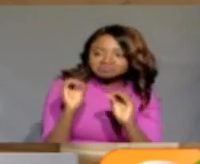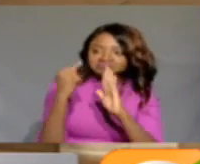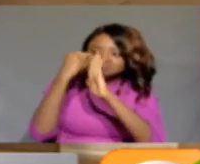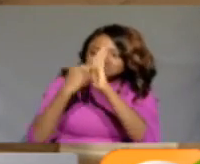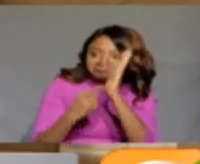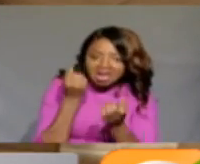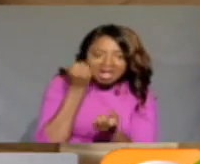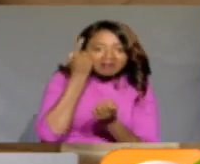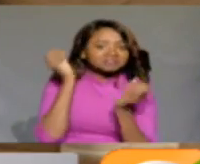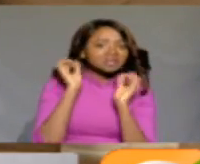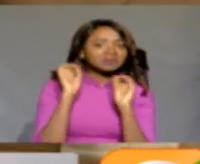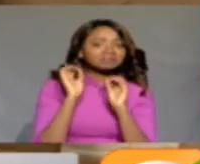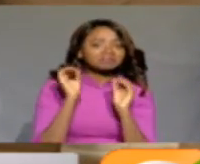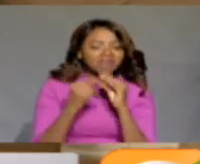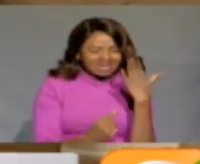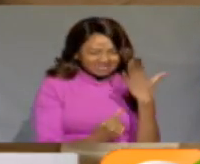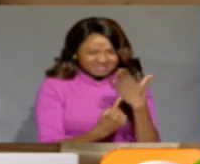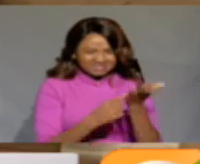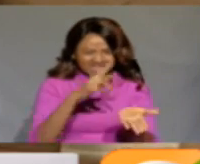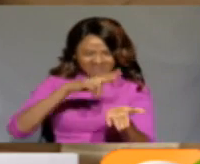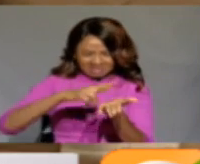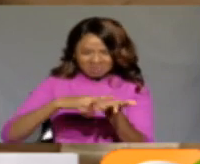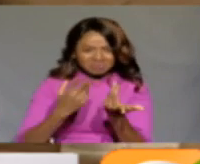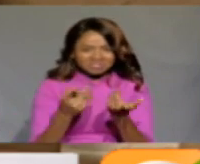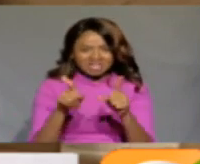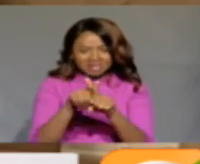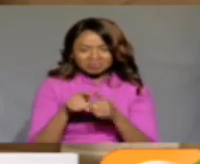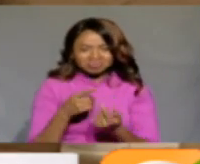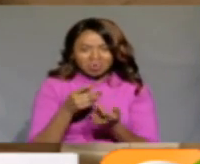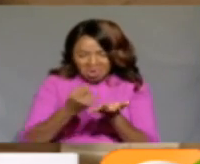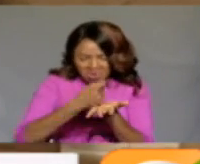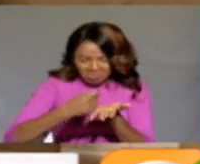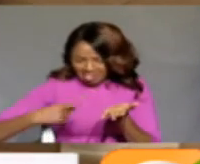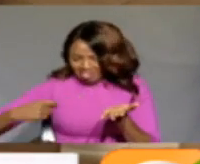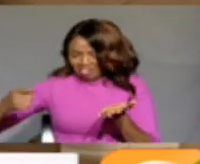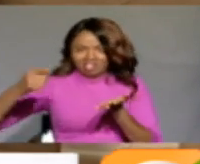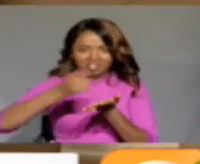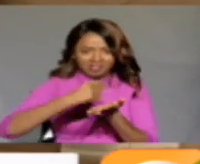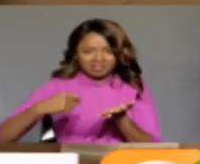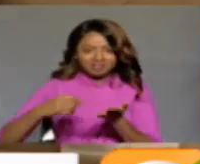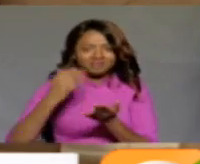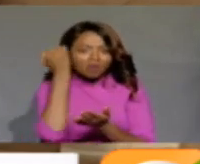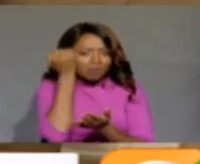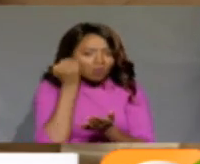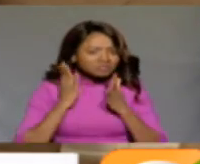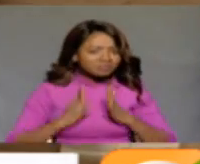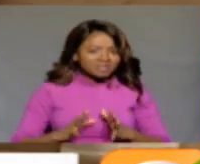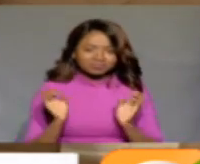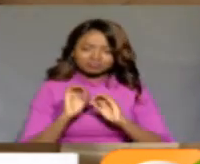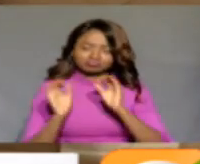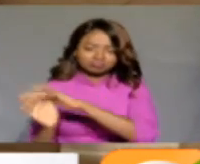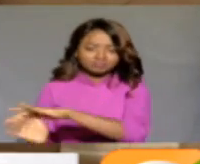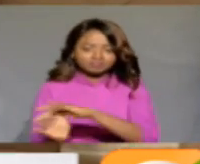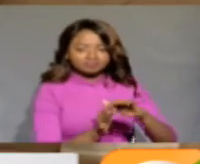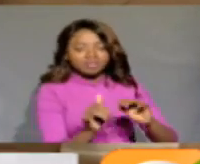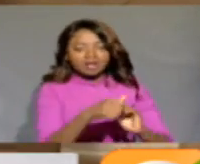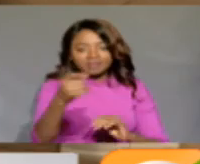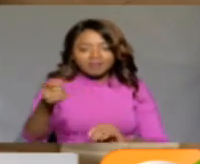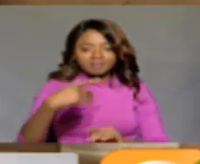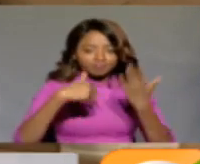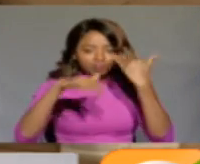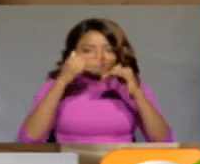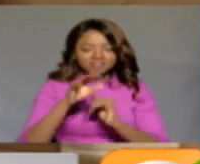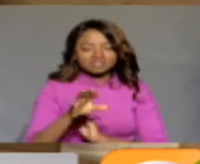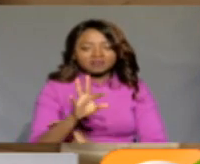stakabadhi zinafichwa humo. Digitize records and abolish shorthand notes by judges. Kuna mwingine naye hapa, Professor